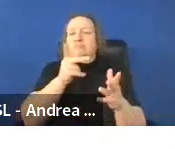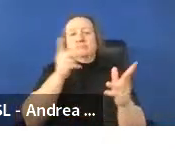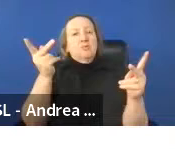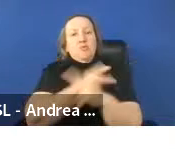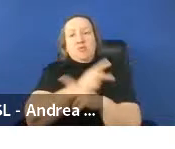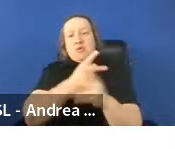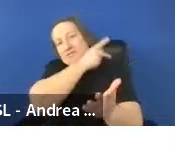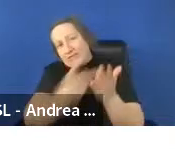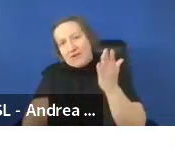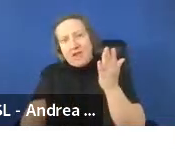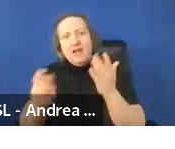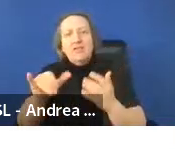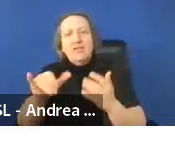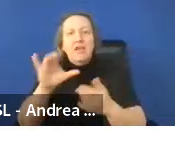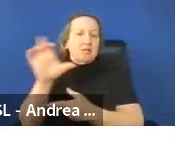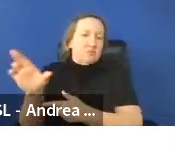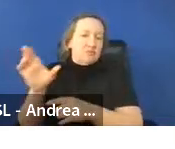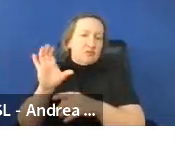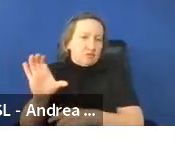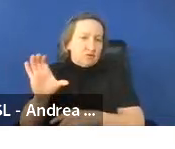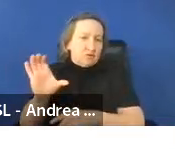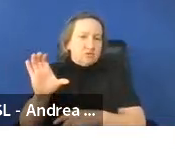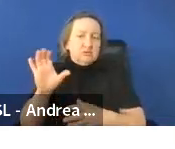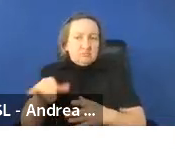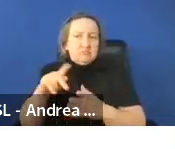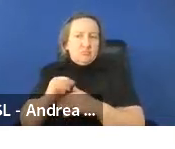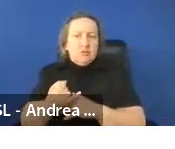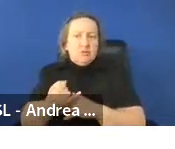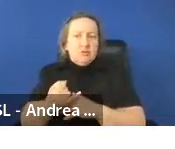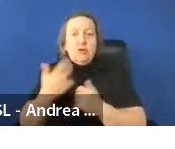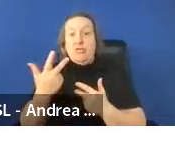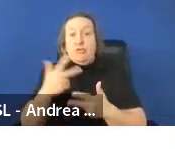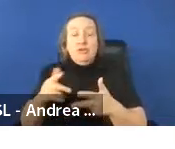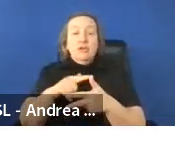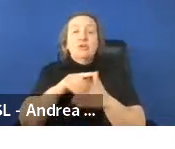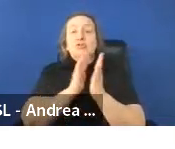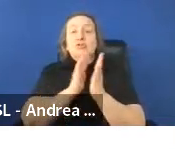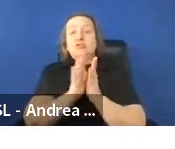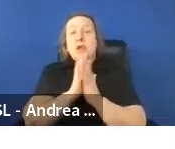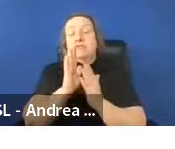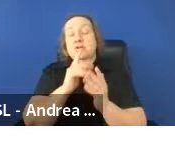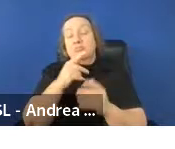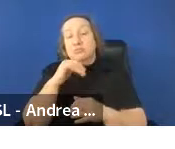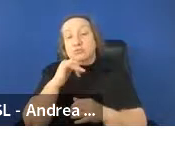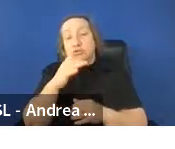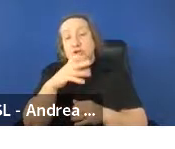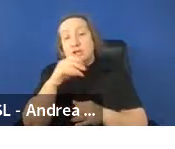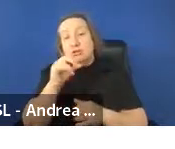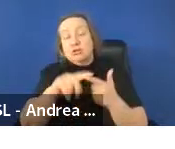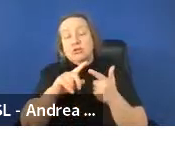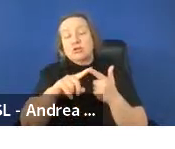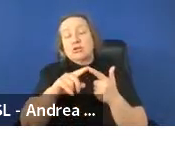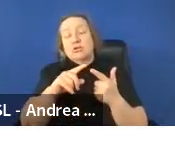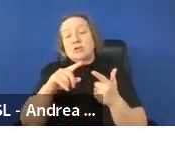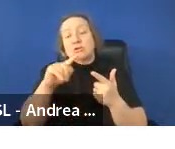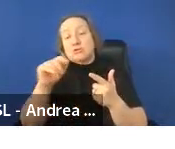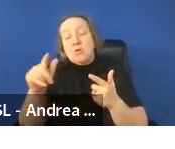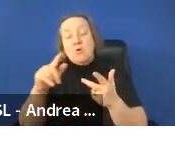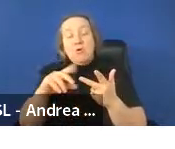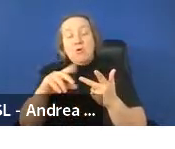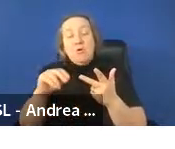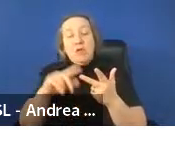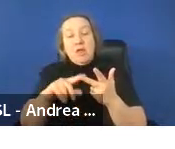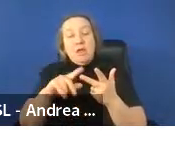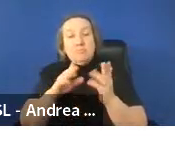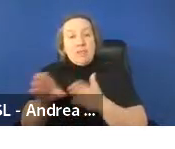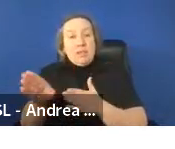River Crossing. First, and I'm going to touch on three things: traffic projections, the financial plan, and tolls. First, on traffic projections. The project